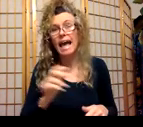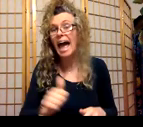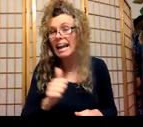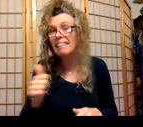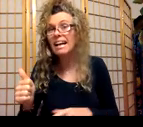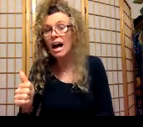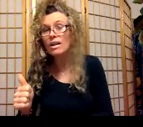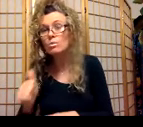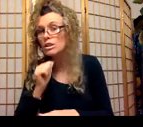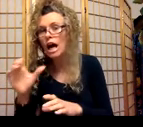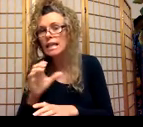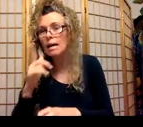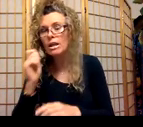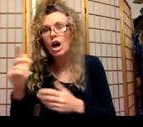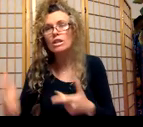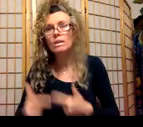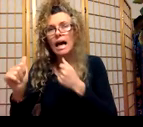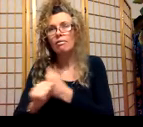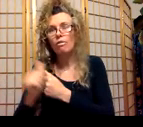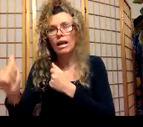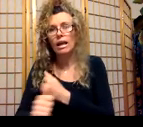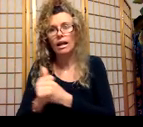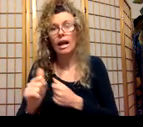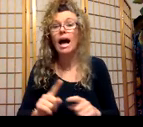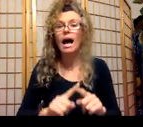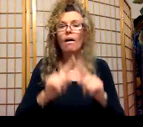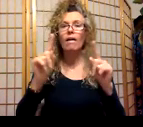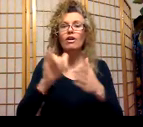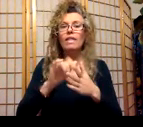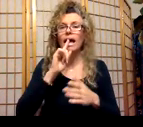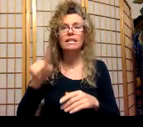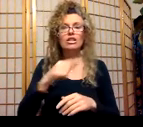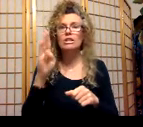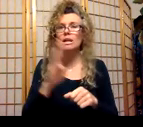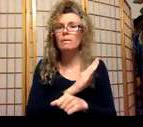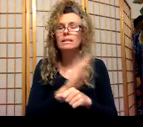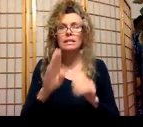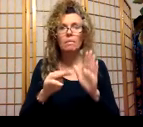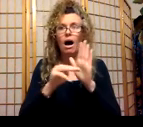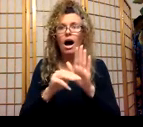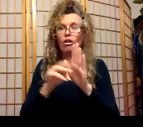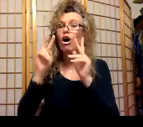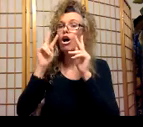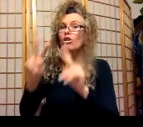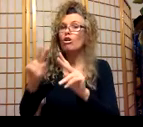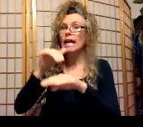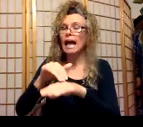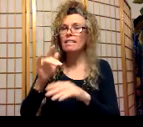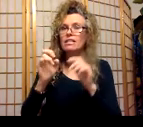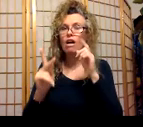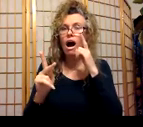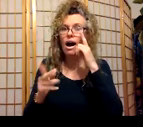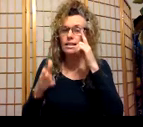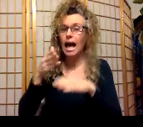was not done, because it was Maar dat life-threatening. zijn natuurlijk wel However, that is just a business model, looking at the stocks after